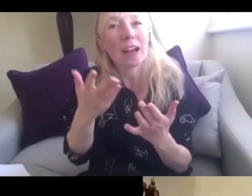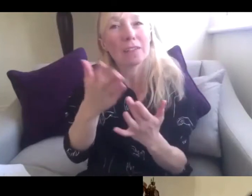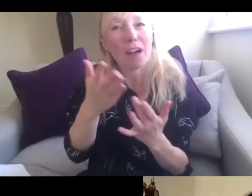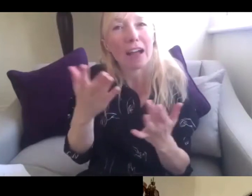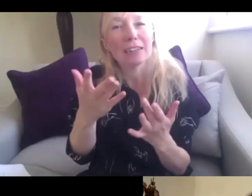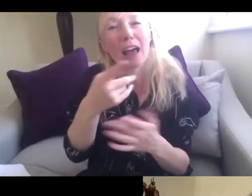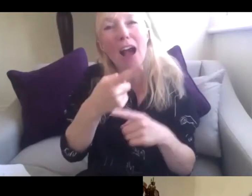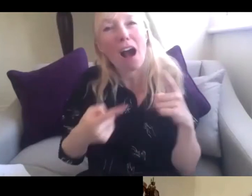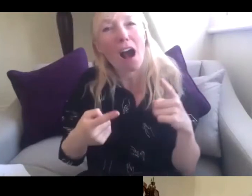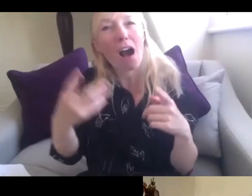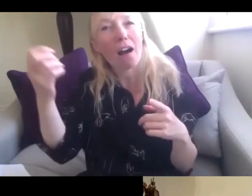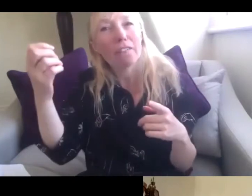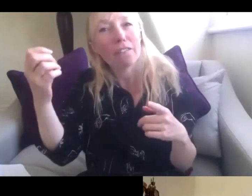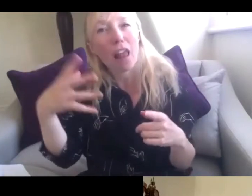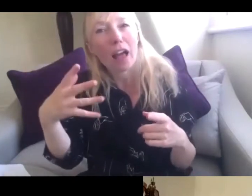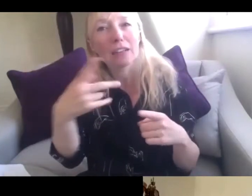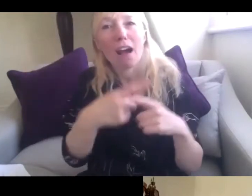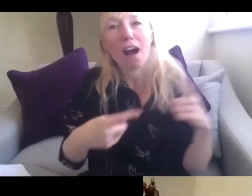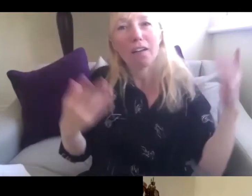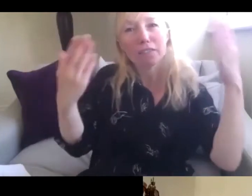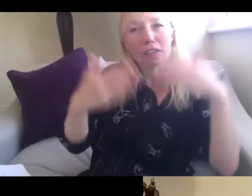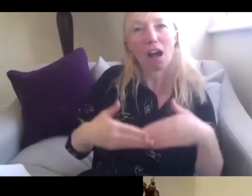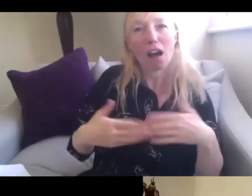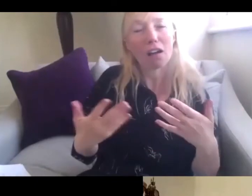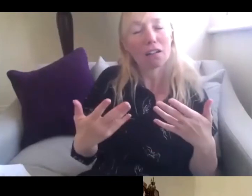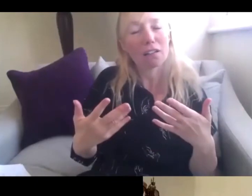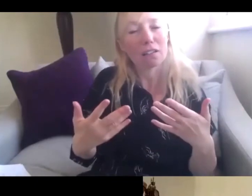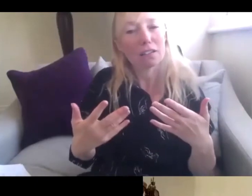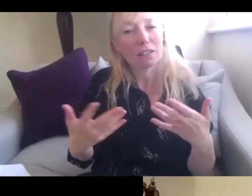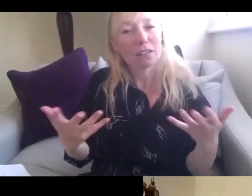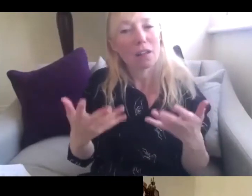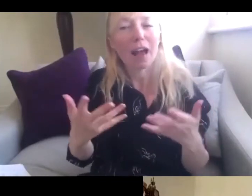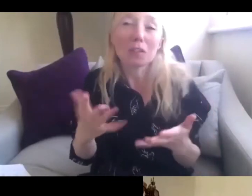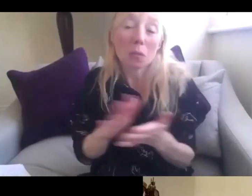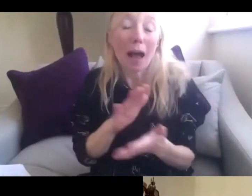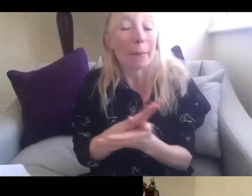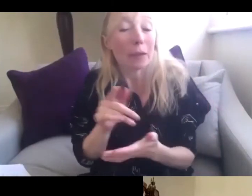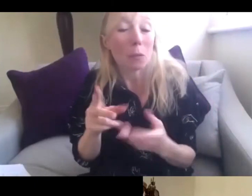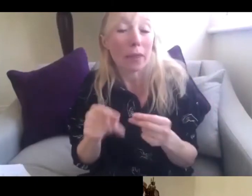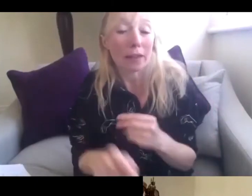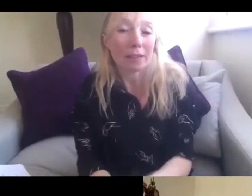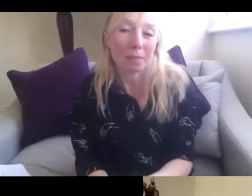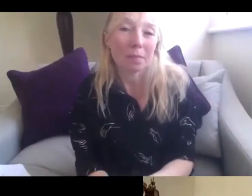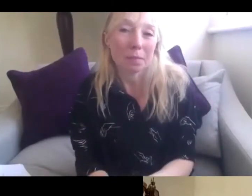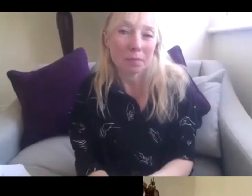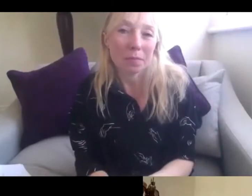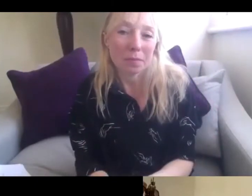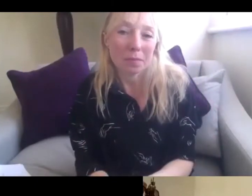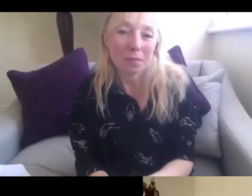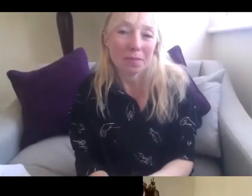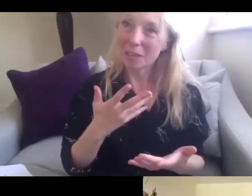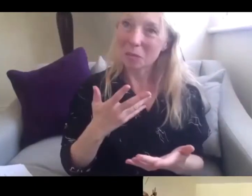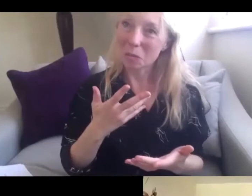light, half darkness, which I was quite happy with. Fantastic. Would you like to share some of it